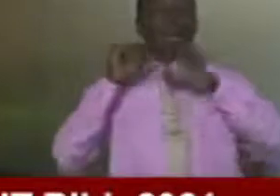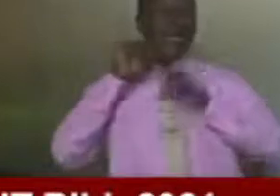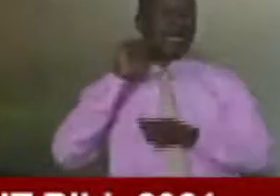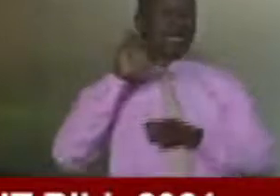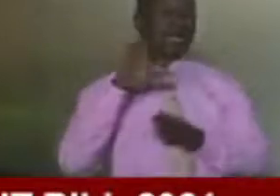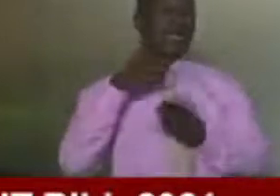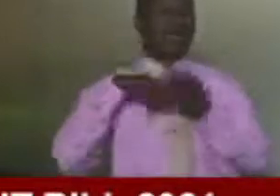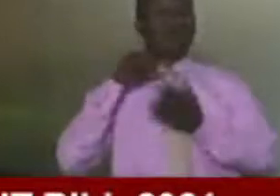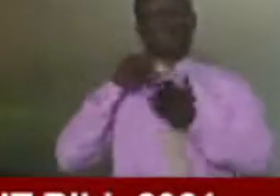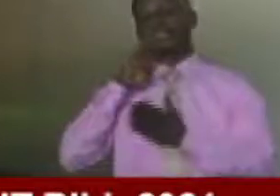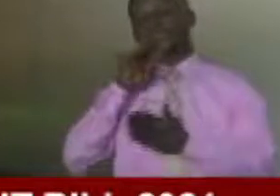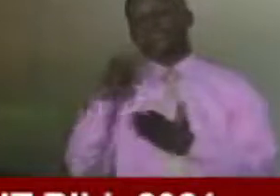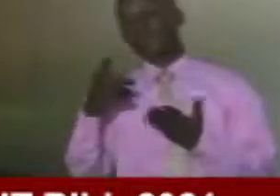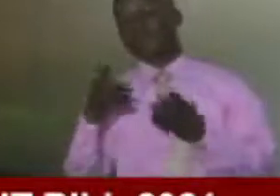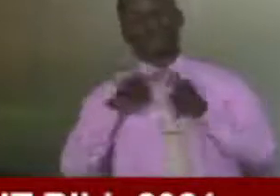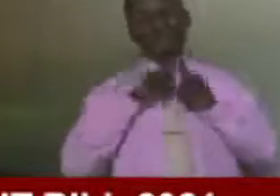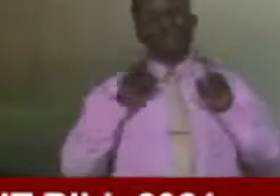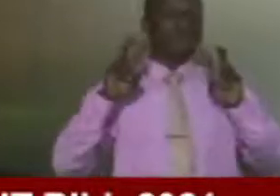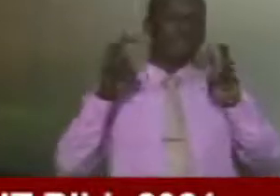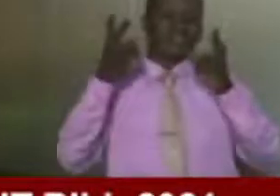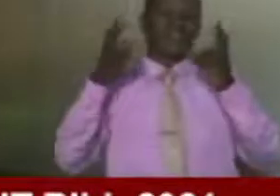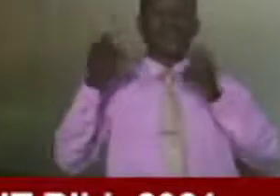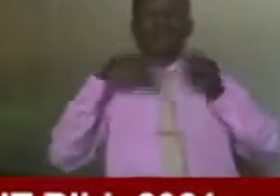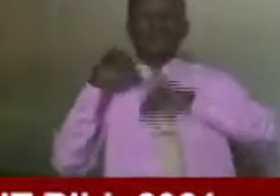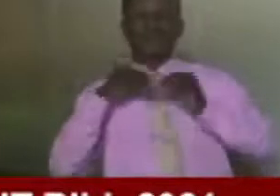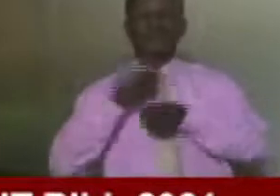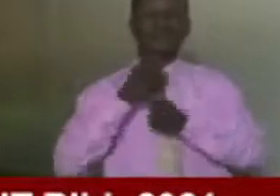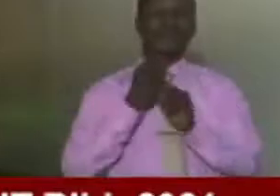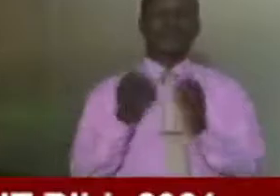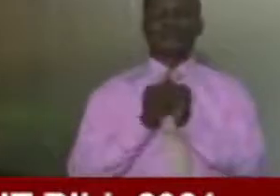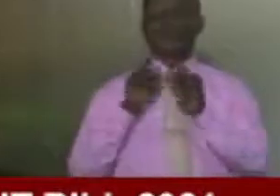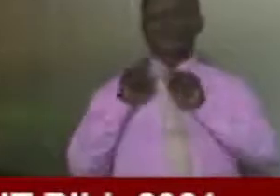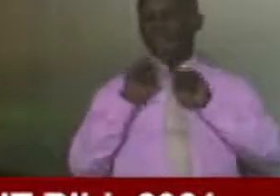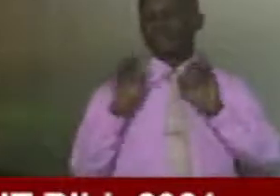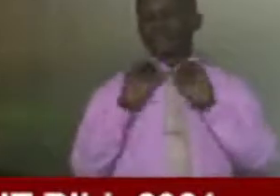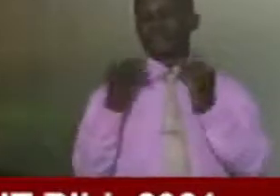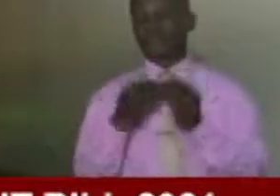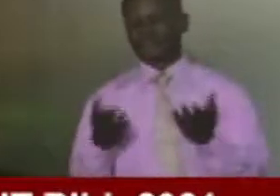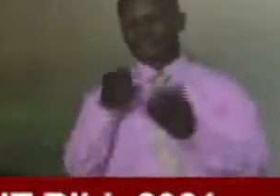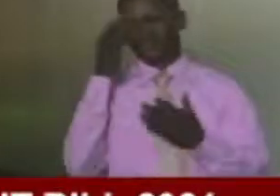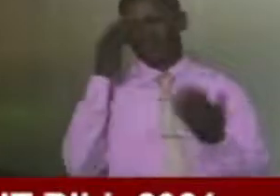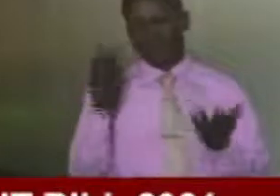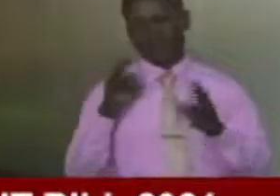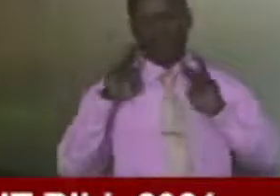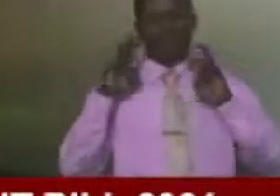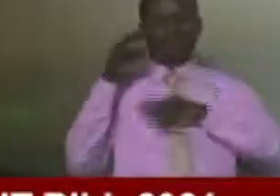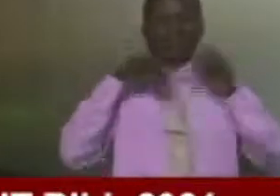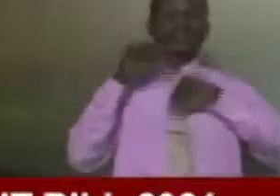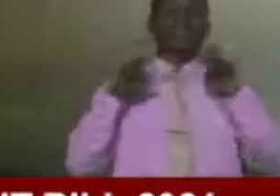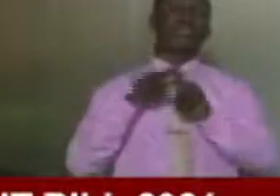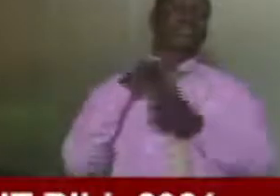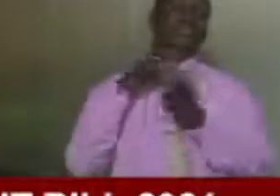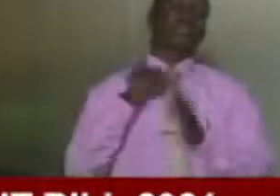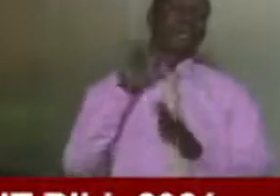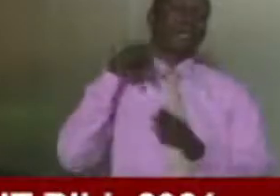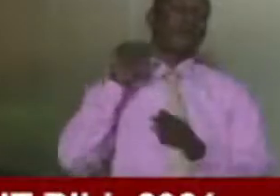A lot of contributions are made by several other organizations. I've seen Rav Sanjani also here, you know, with the contributions that they have made. IPAC